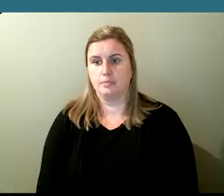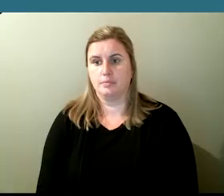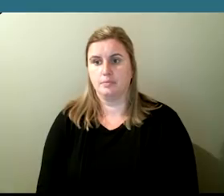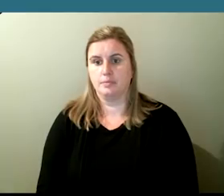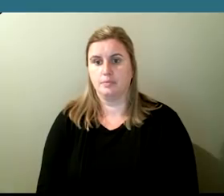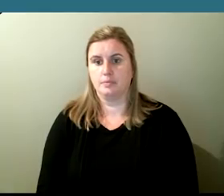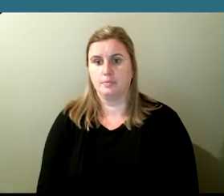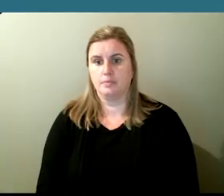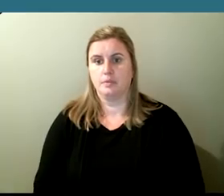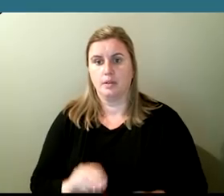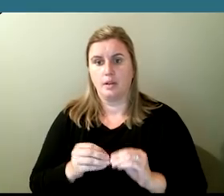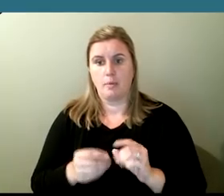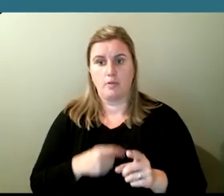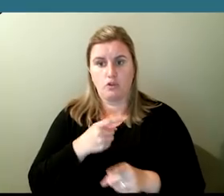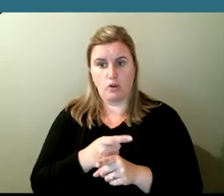the number of correct